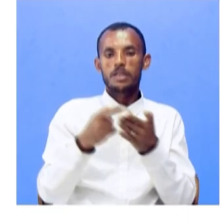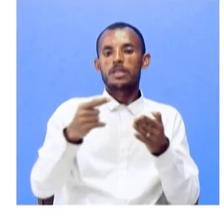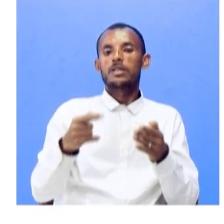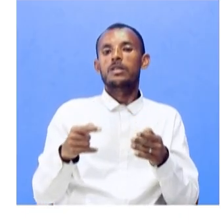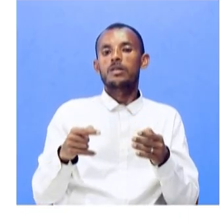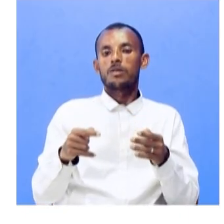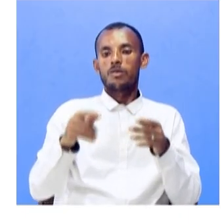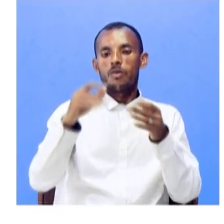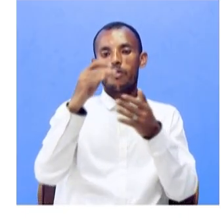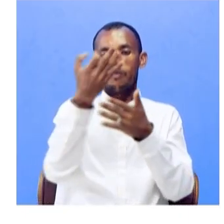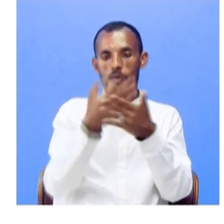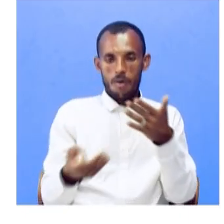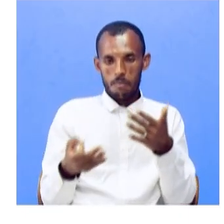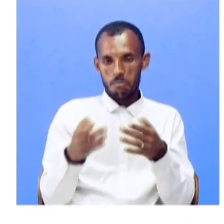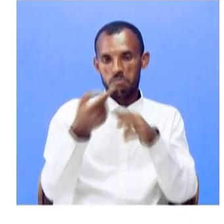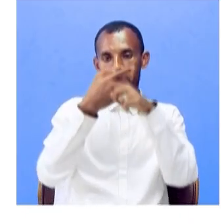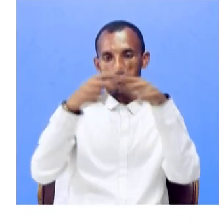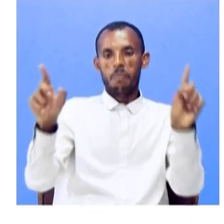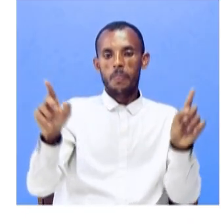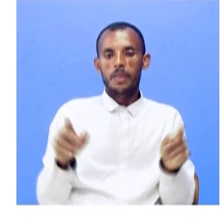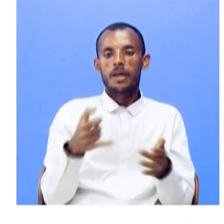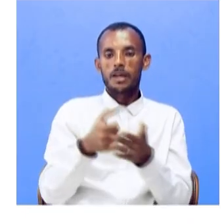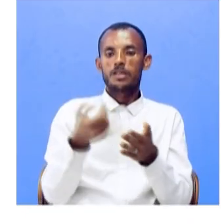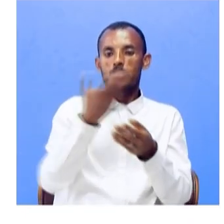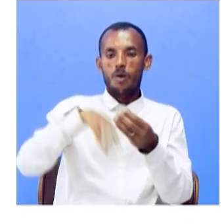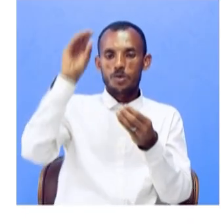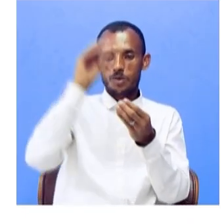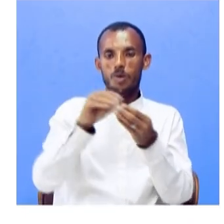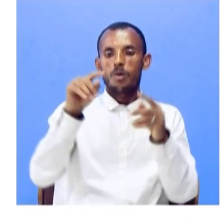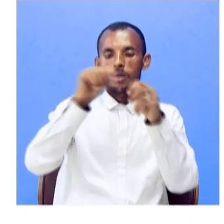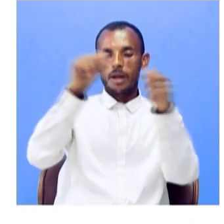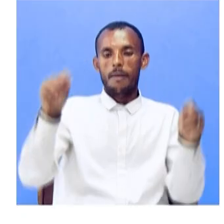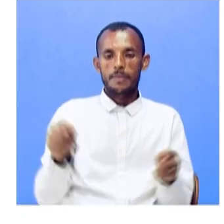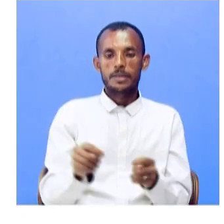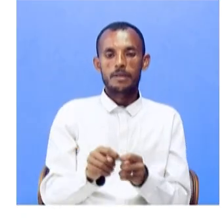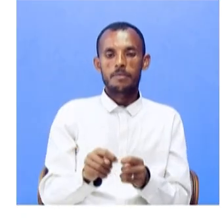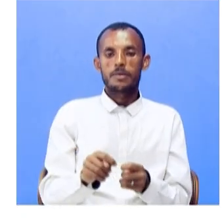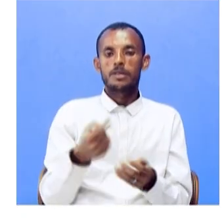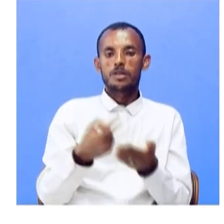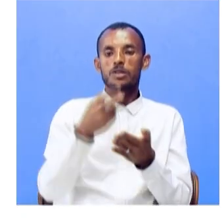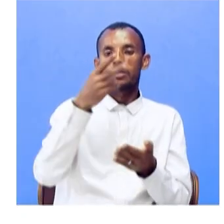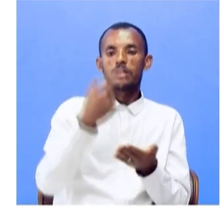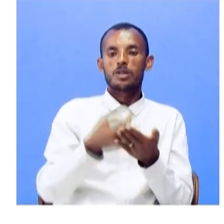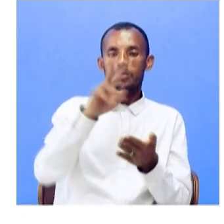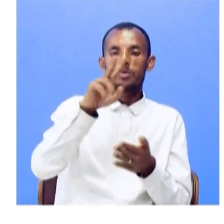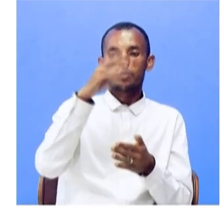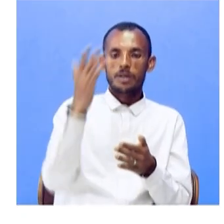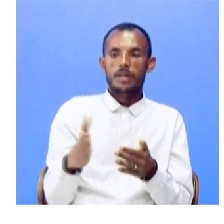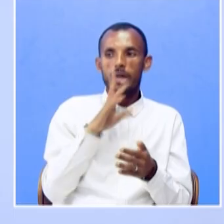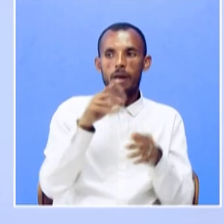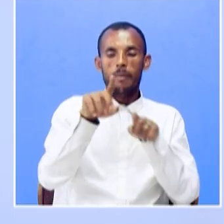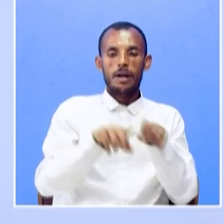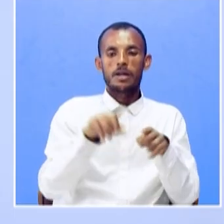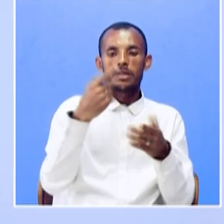trapezium. Here, this also it is a trapezium because these two sides are parallel and these two are